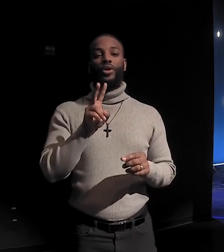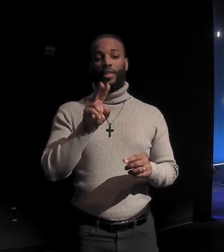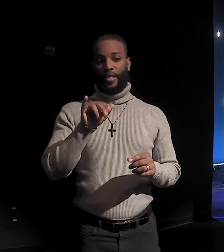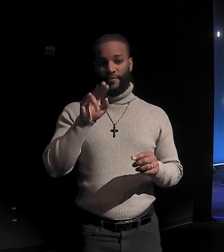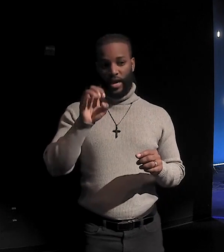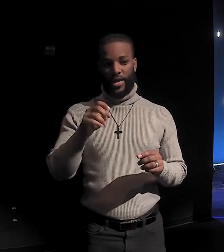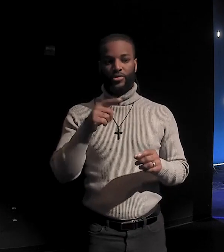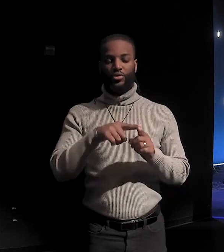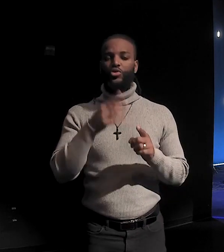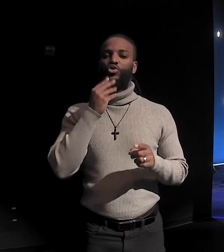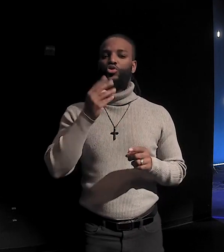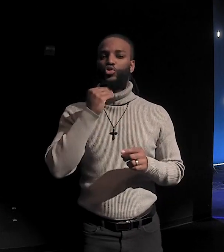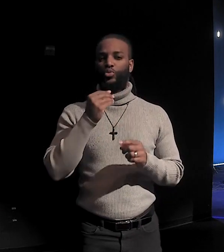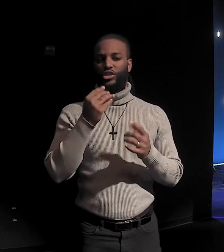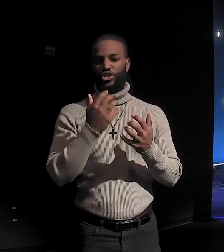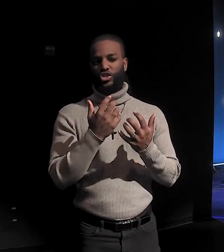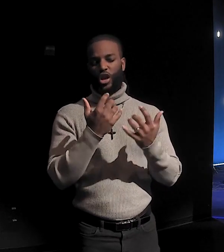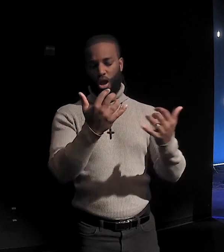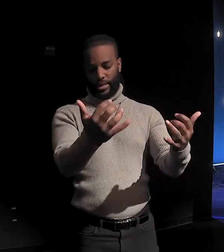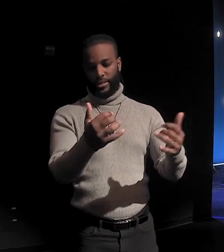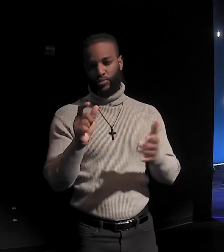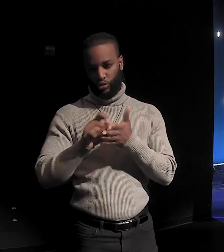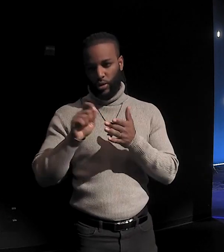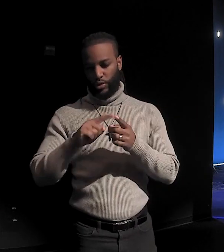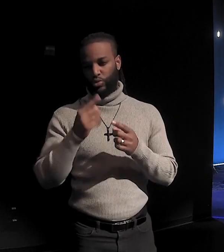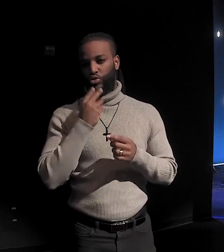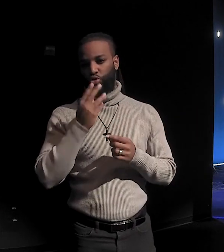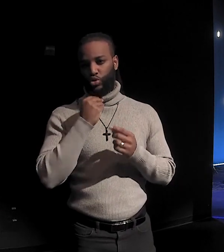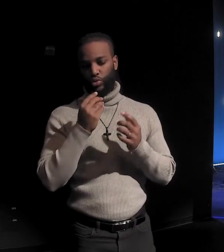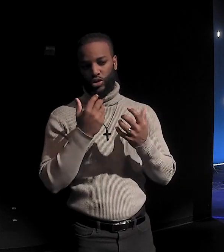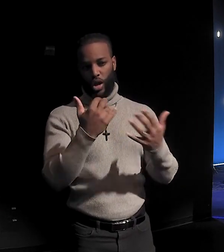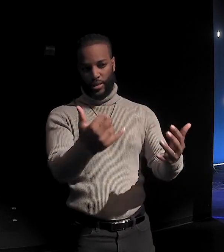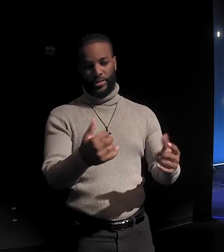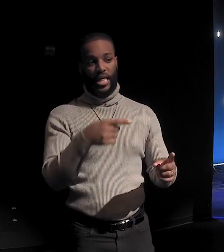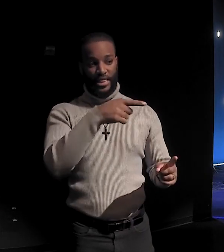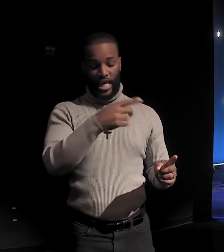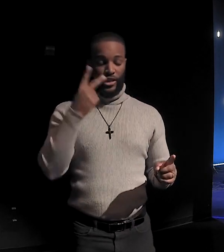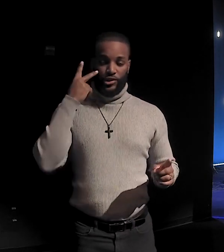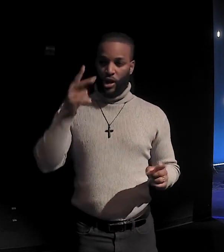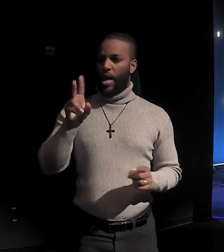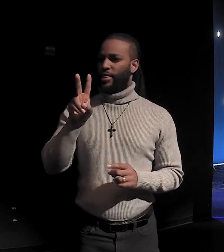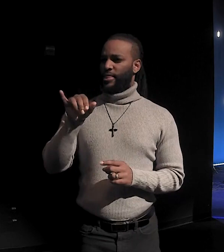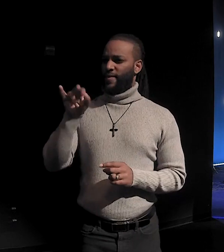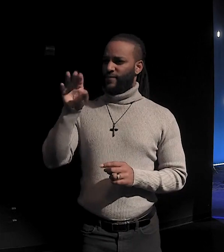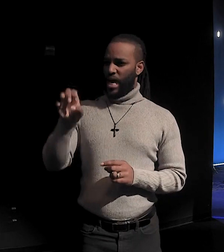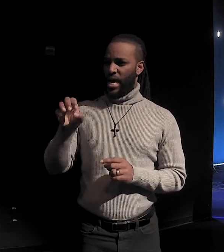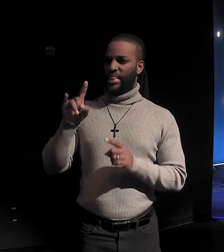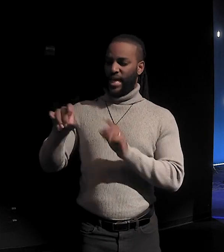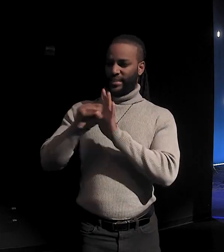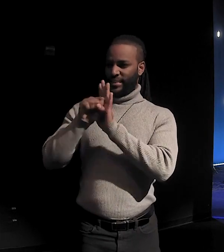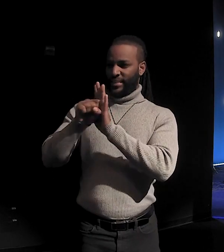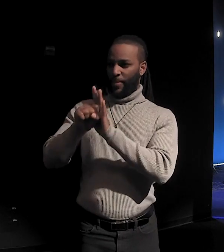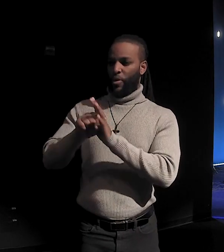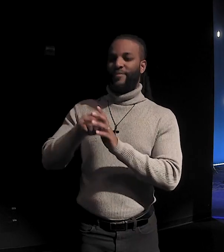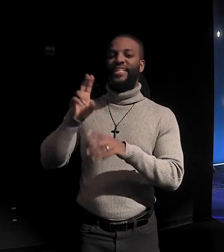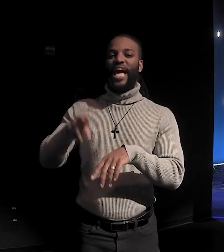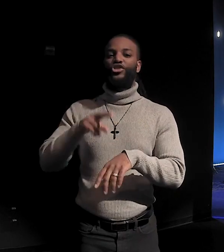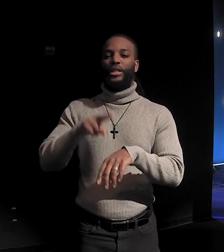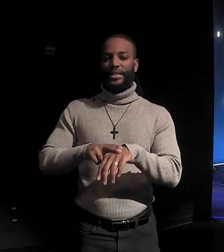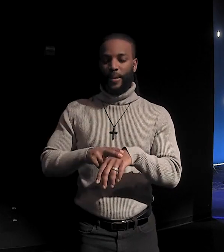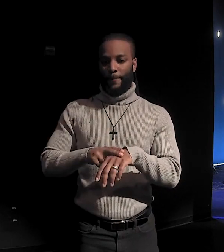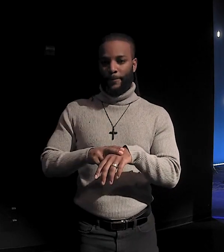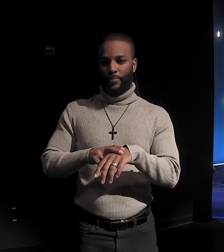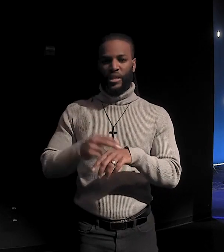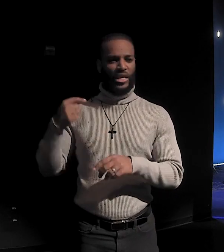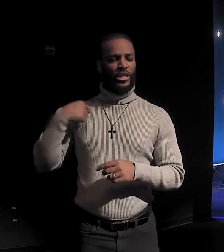written to a Jewish audience first and foremost, saw the vine as their symbolic symbol of nationalism. It showed, man,